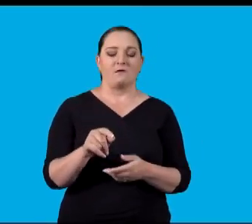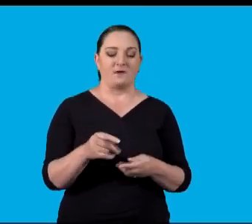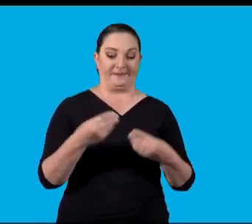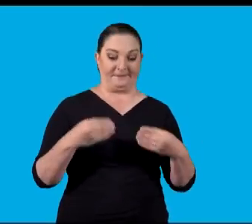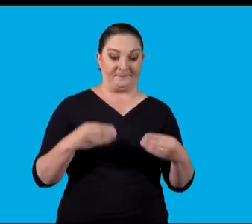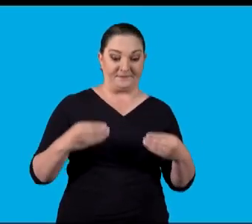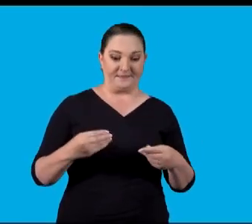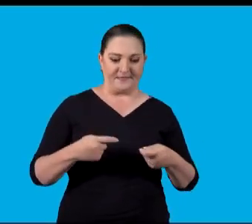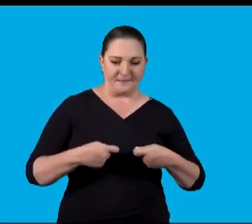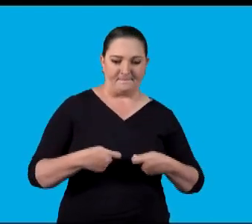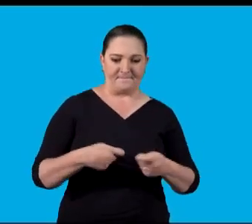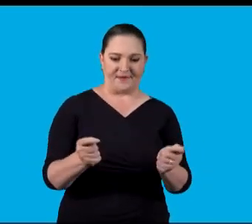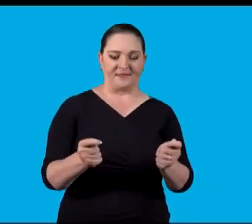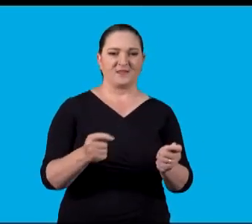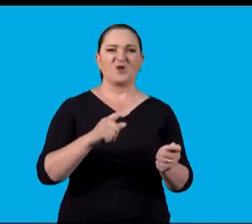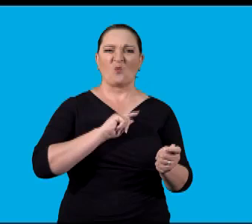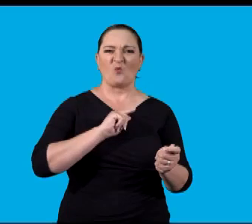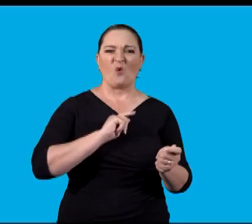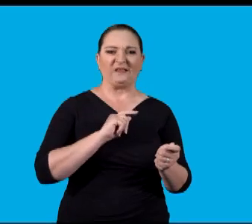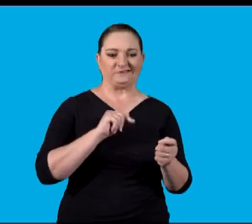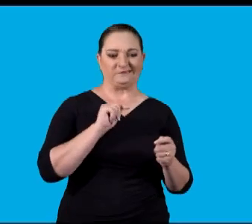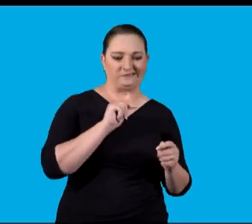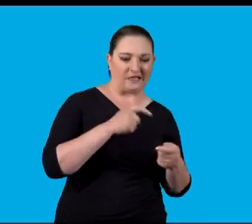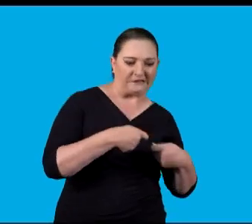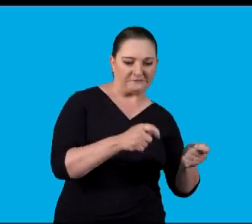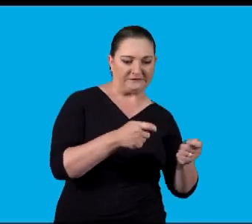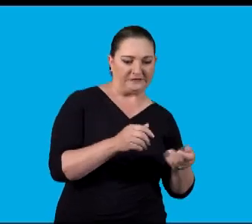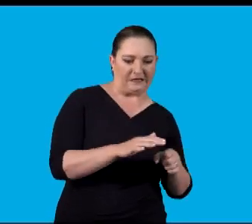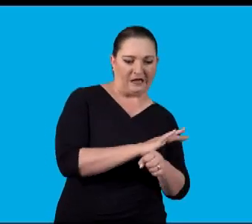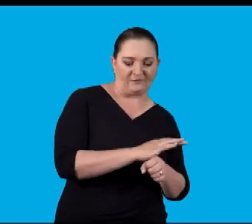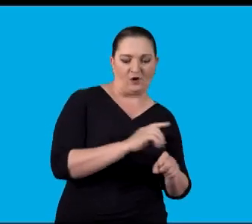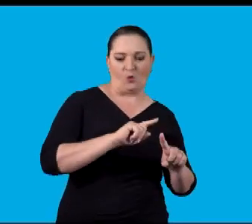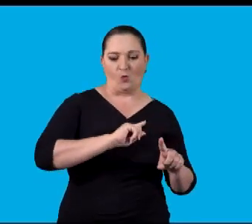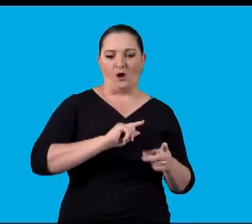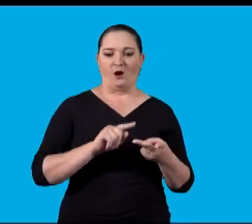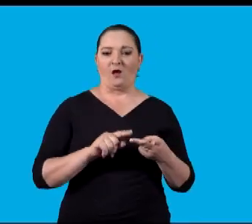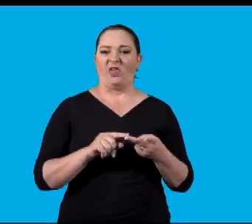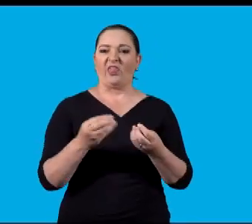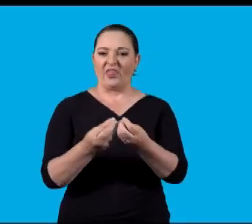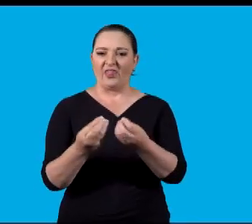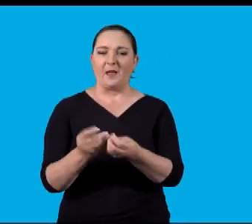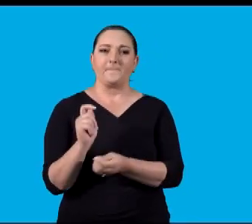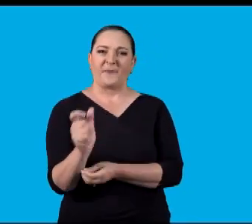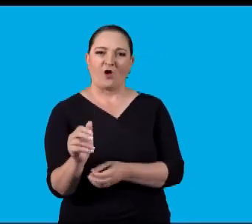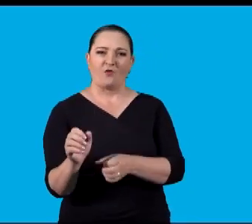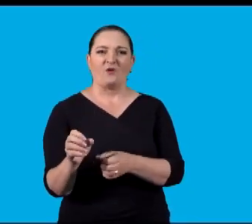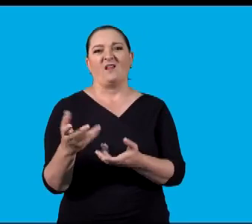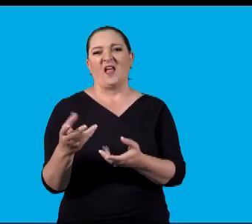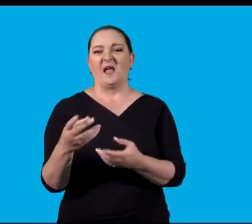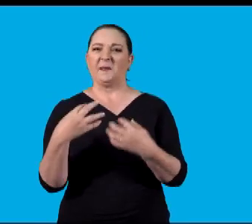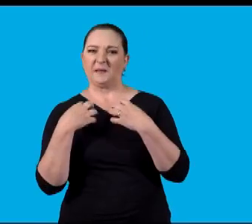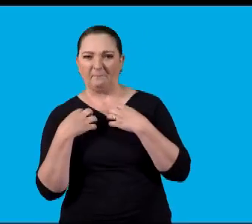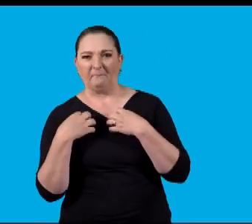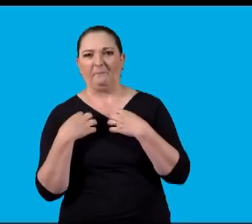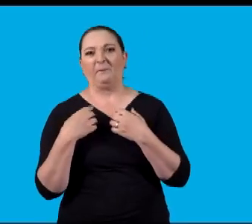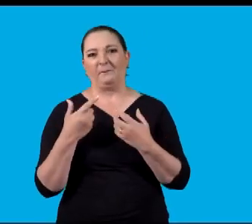business spends to cover expenses, make investments, or pay off its obligations. We're talking about